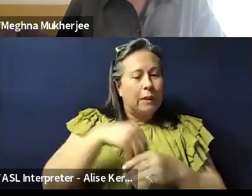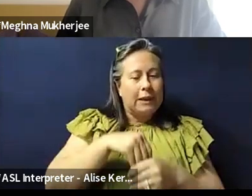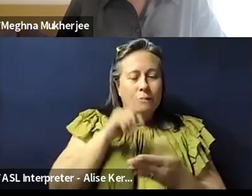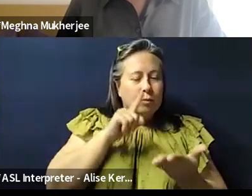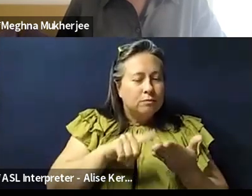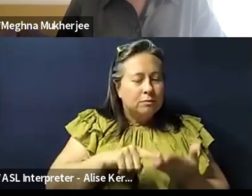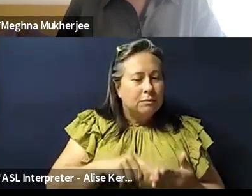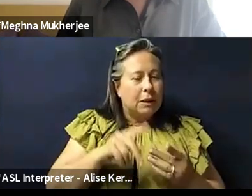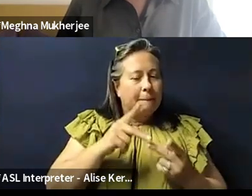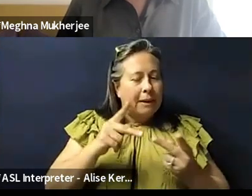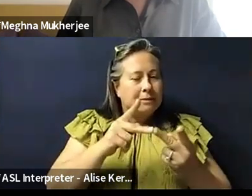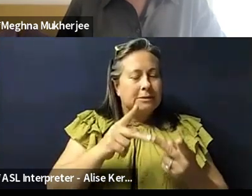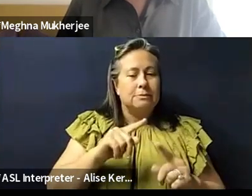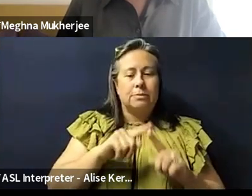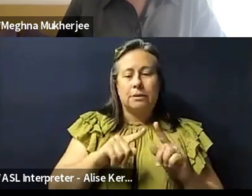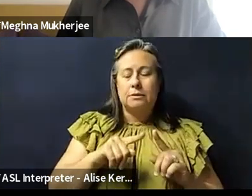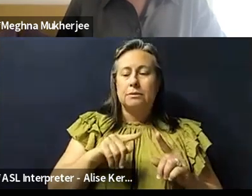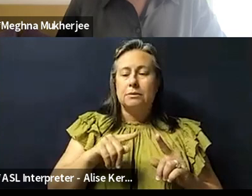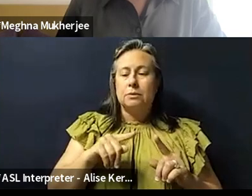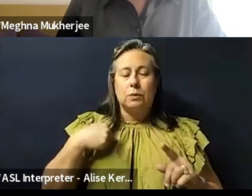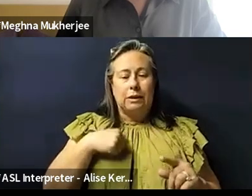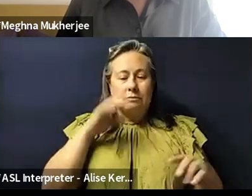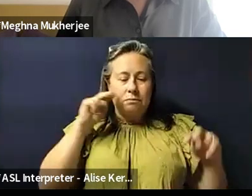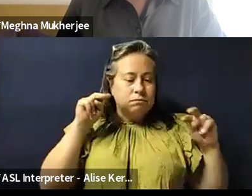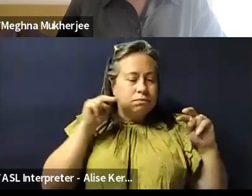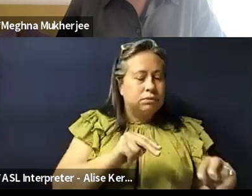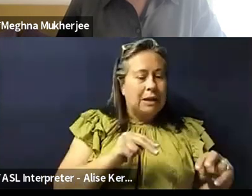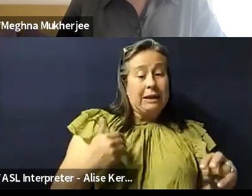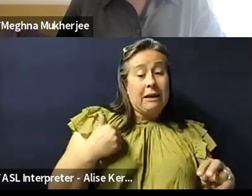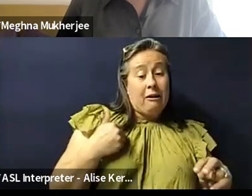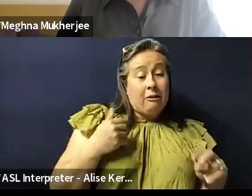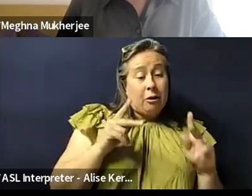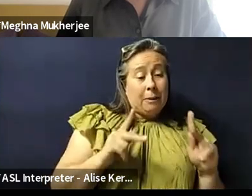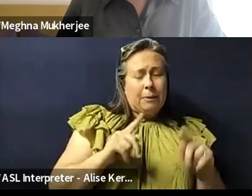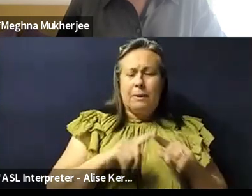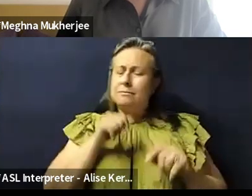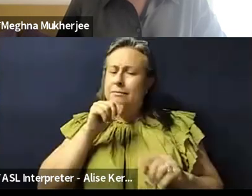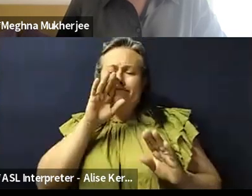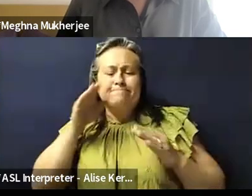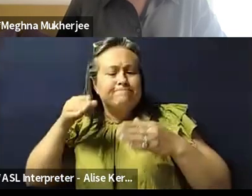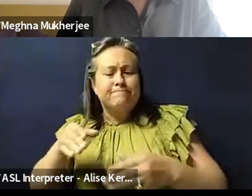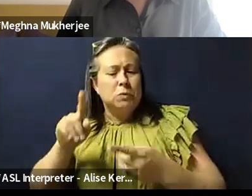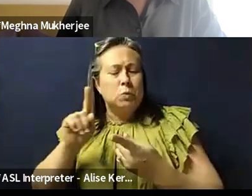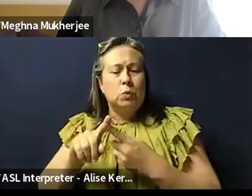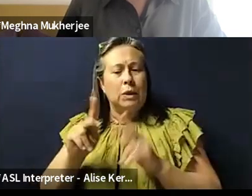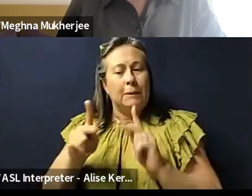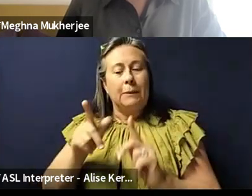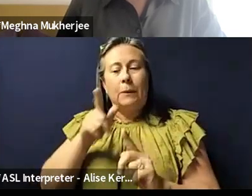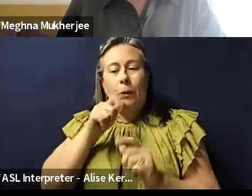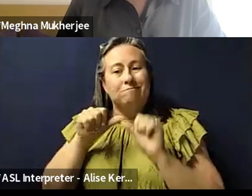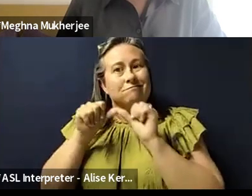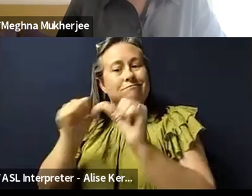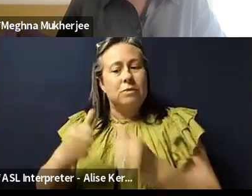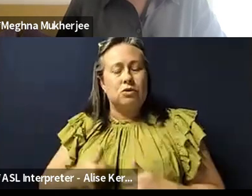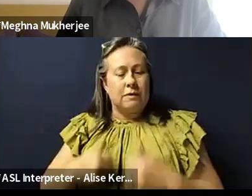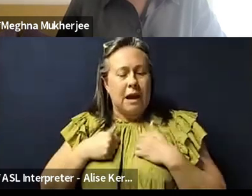CF on kind of younger individuals and doesn't look at the people who have survived as sort of a key frontier for